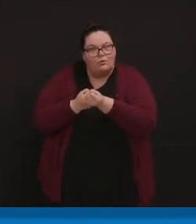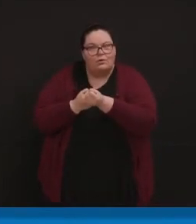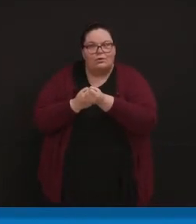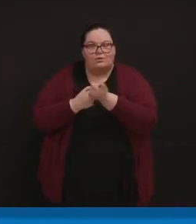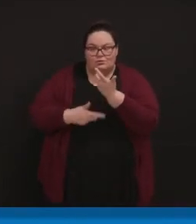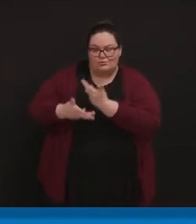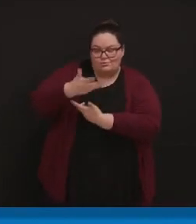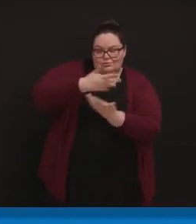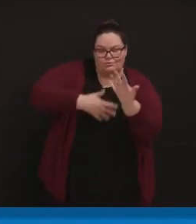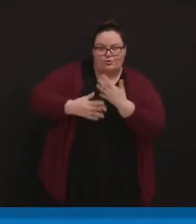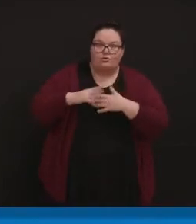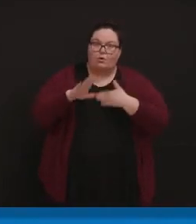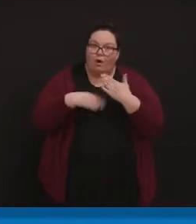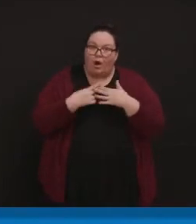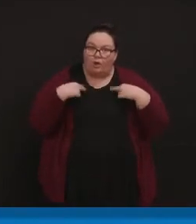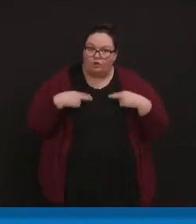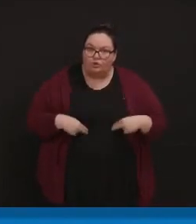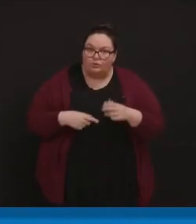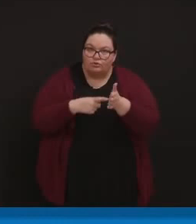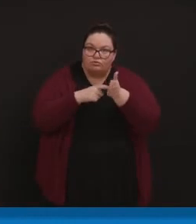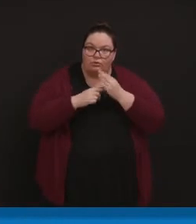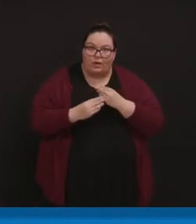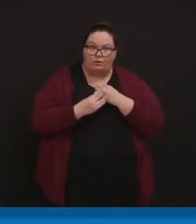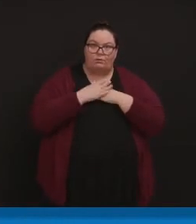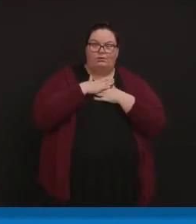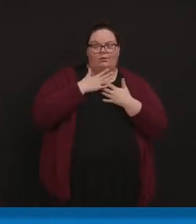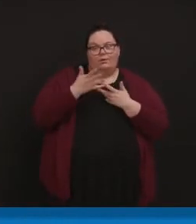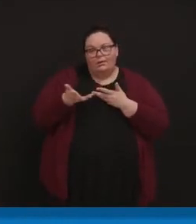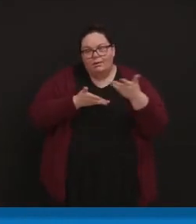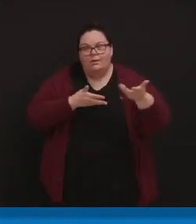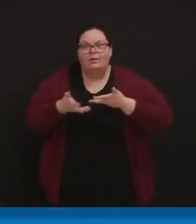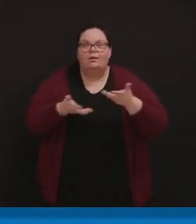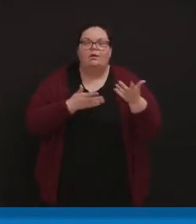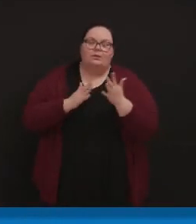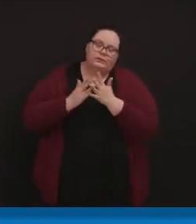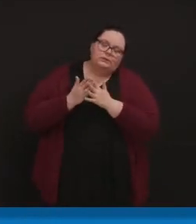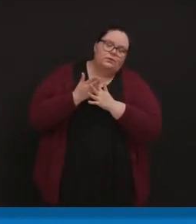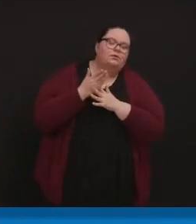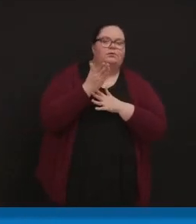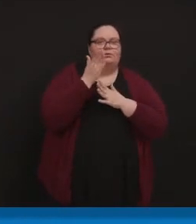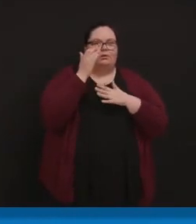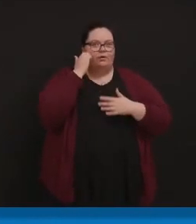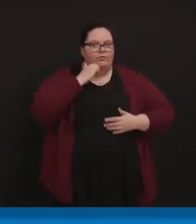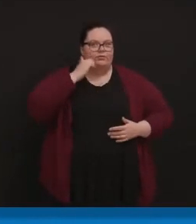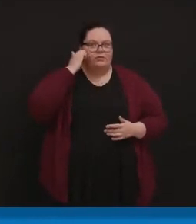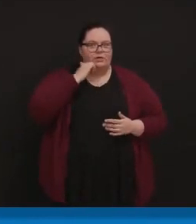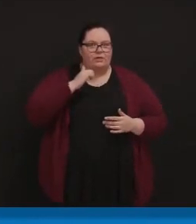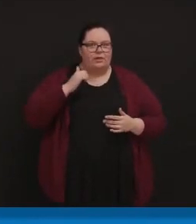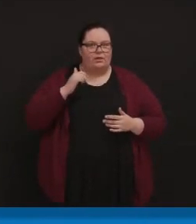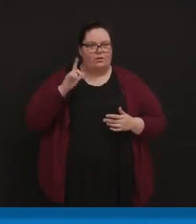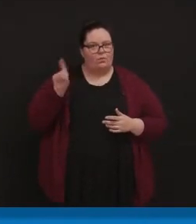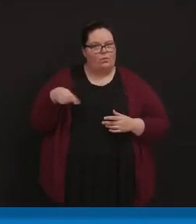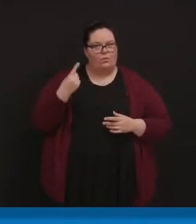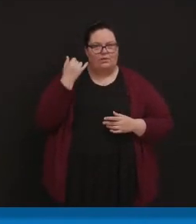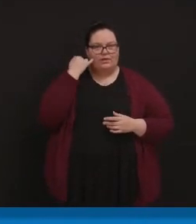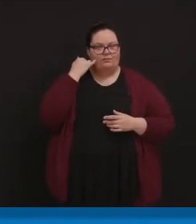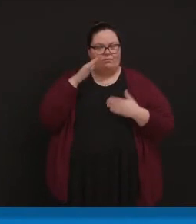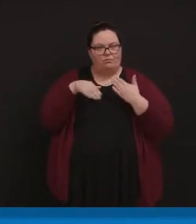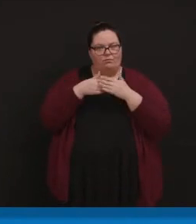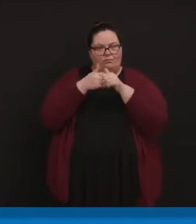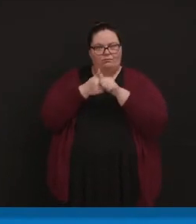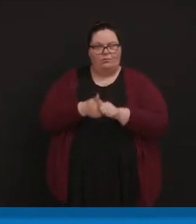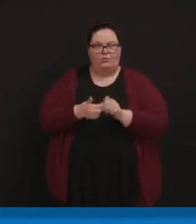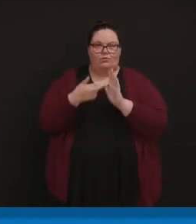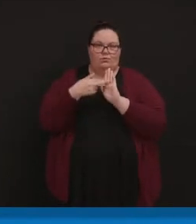The social engagement that all humans need to be able to get through their days and weeks. We can only do that if everyone